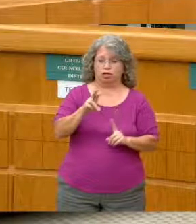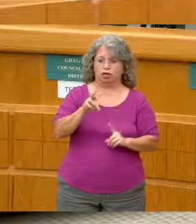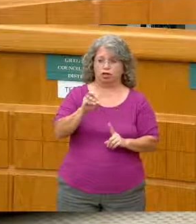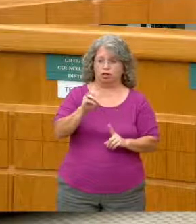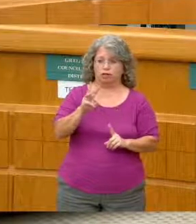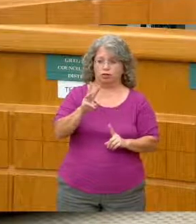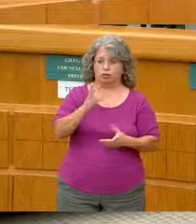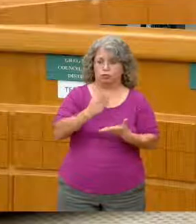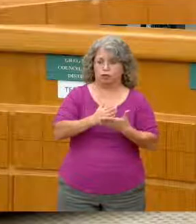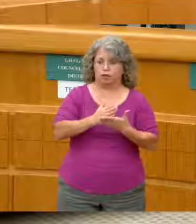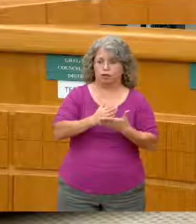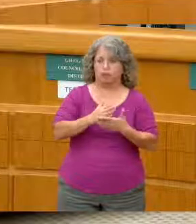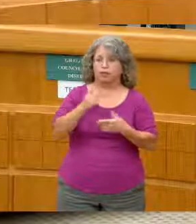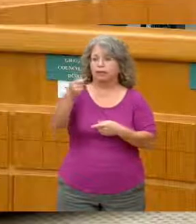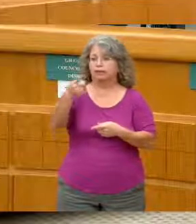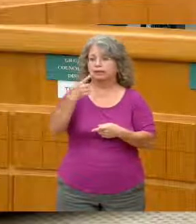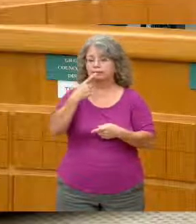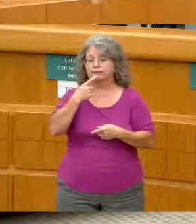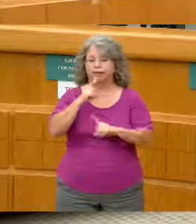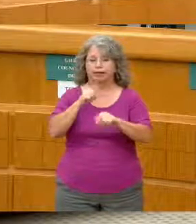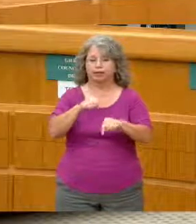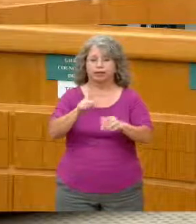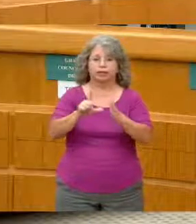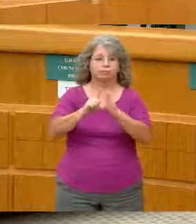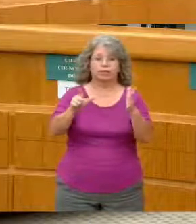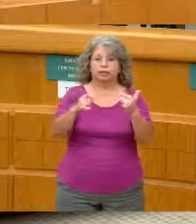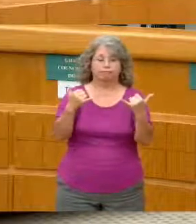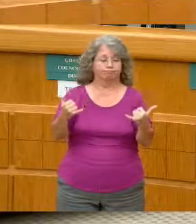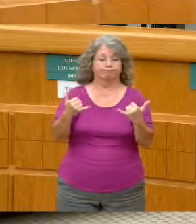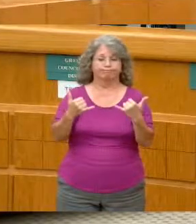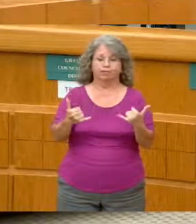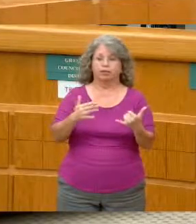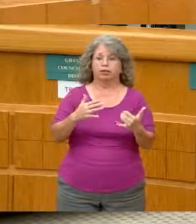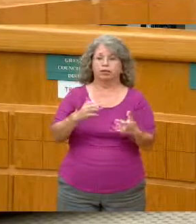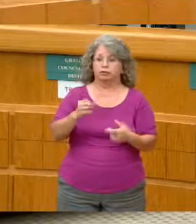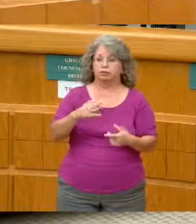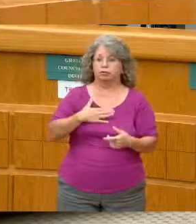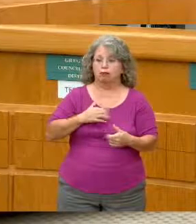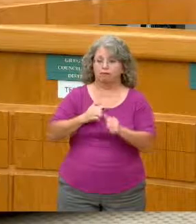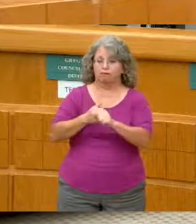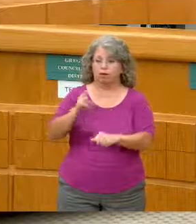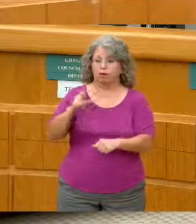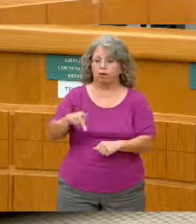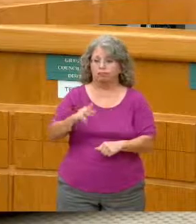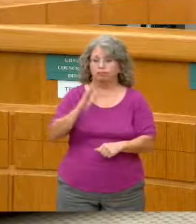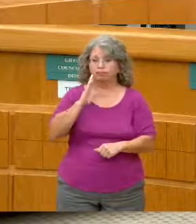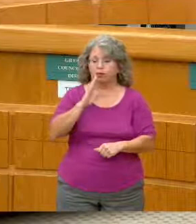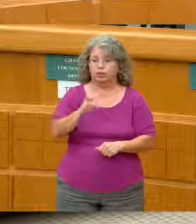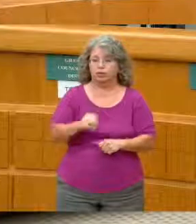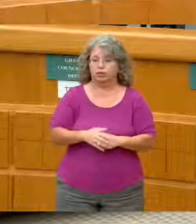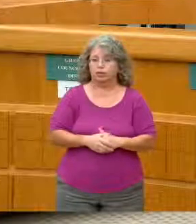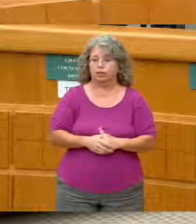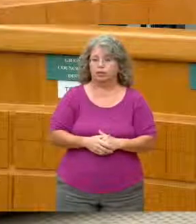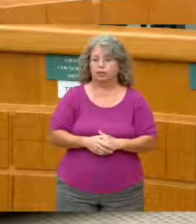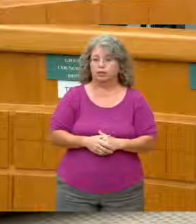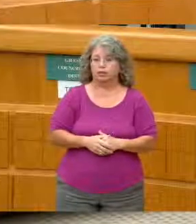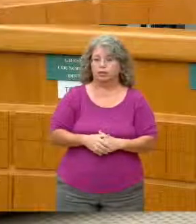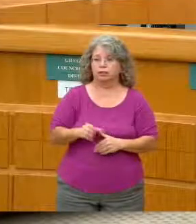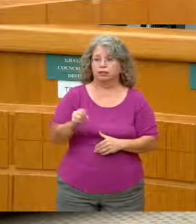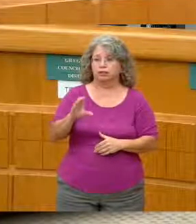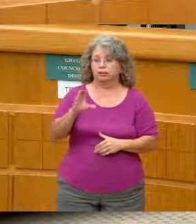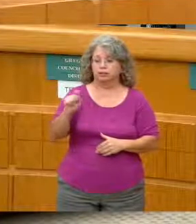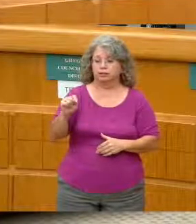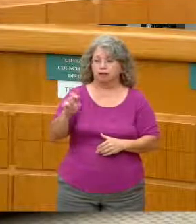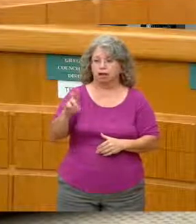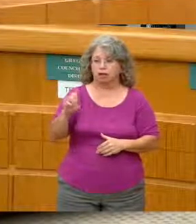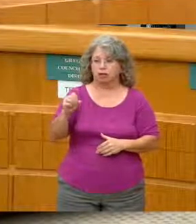was, when does the order rescinding the beach curfew go into effect? And he said immediately. Okay. All right. Which my follow-up to that would be,